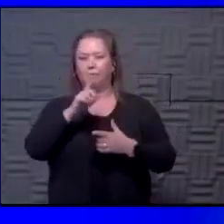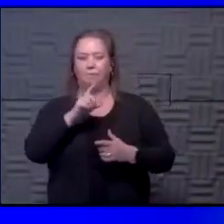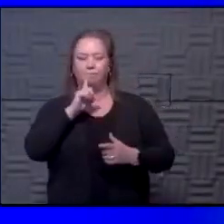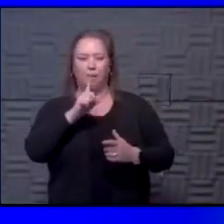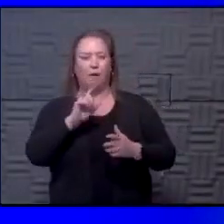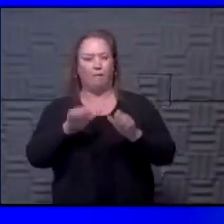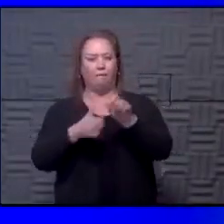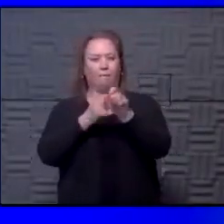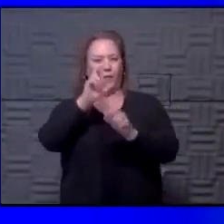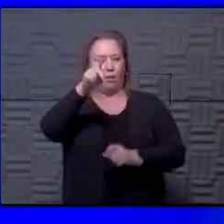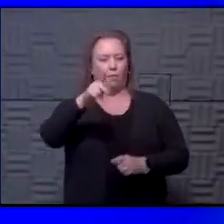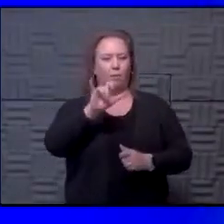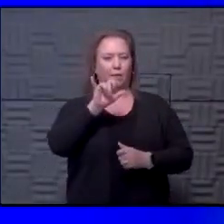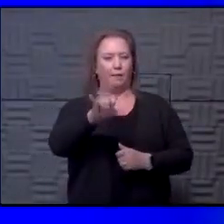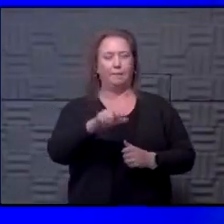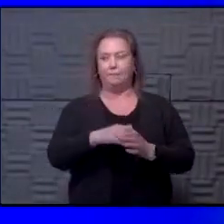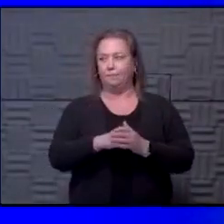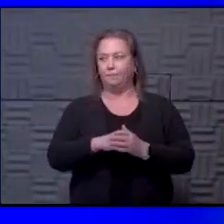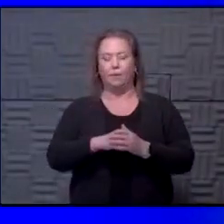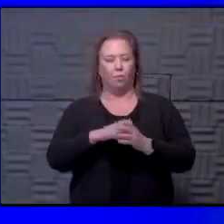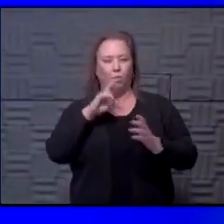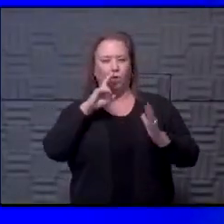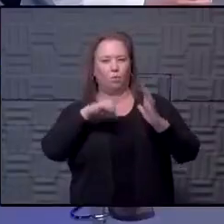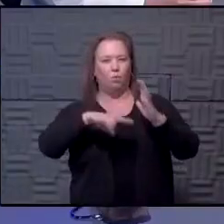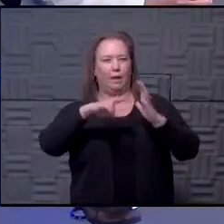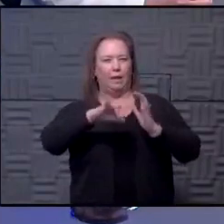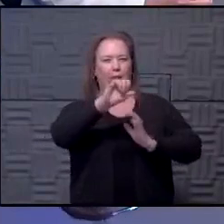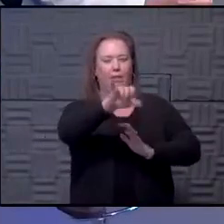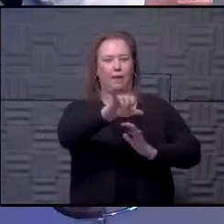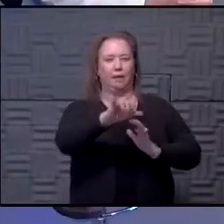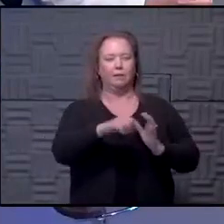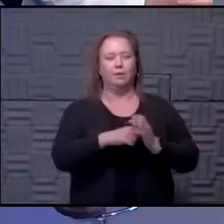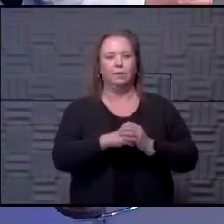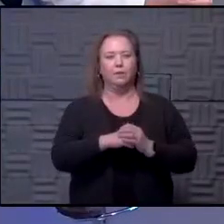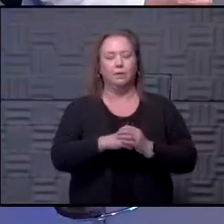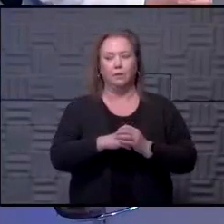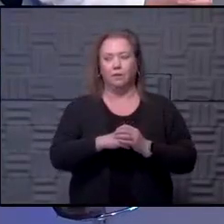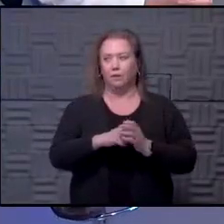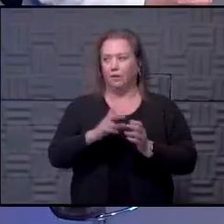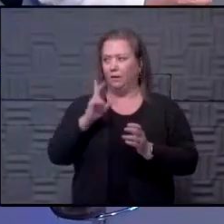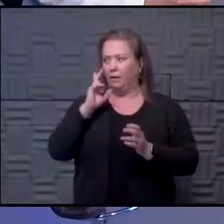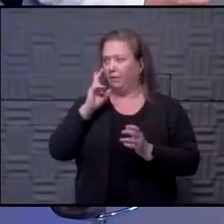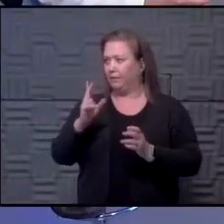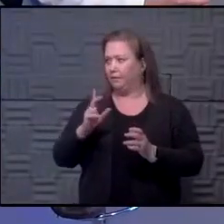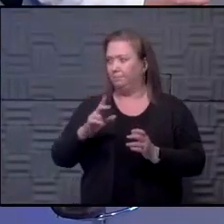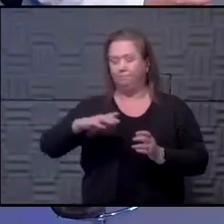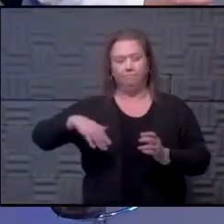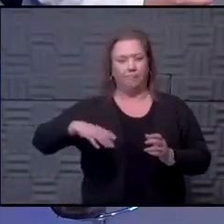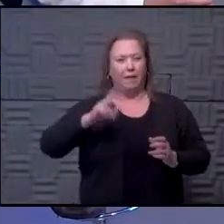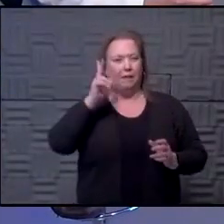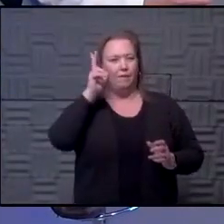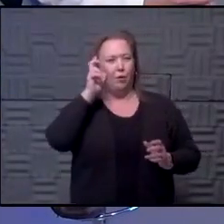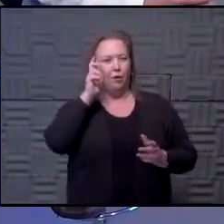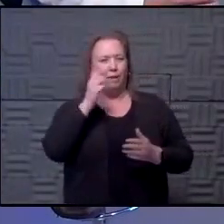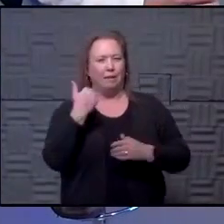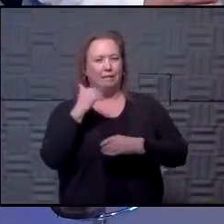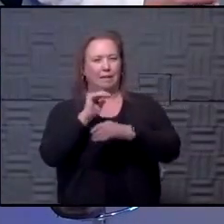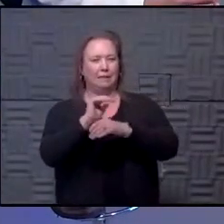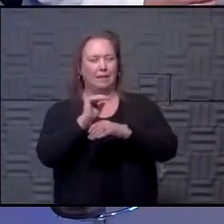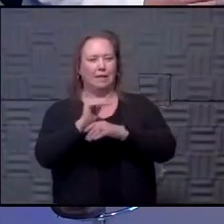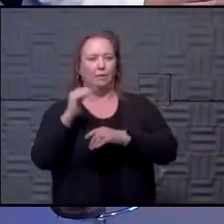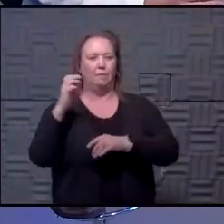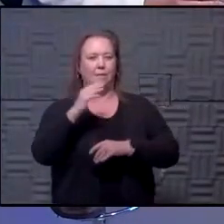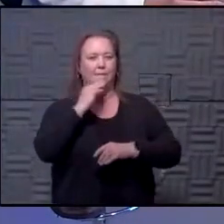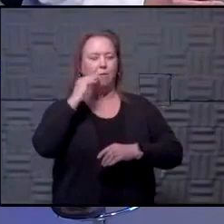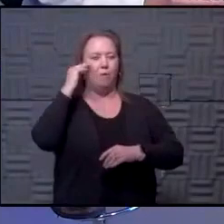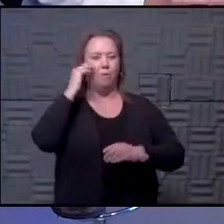certainly can follow up on that. Yep, sounds like we'll do a little bit more reading around that one. Have you seen anything? I haven't seen it. I heard about it last time, then I went home and